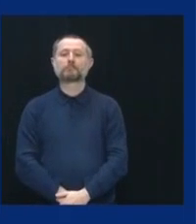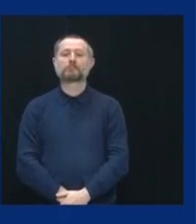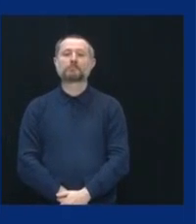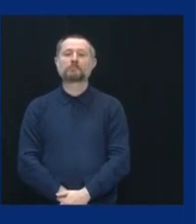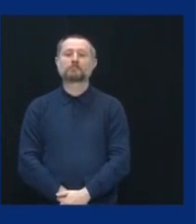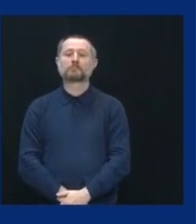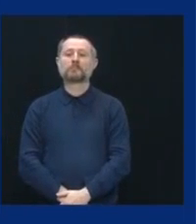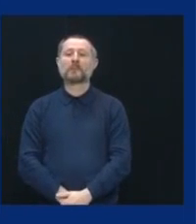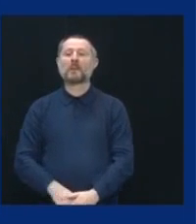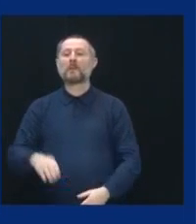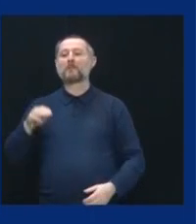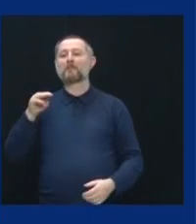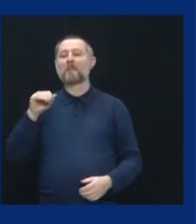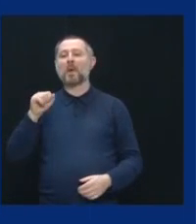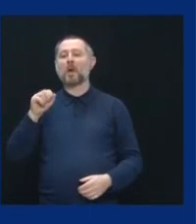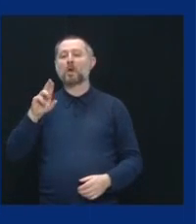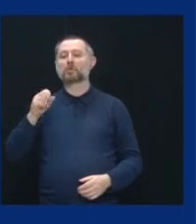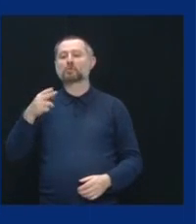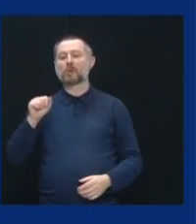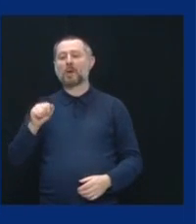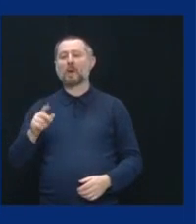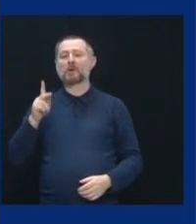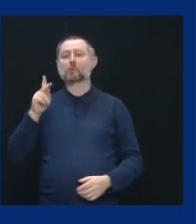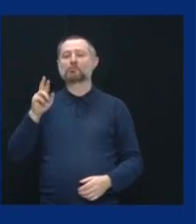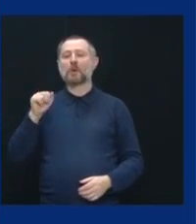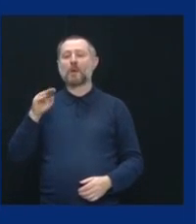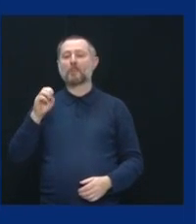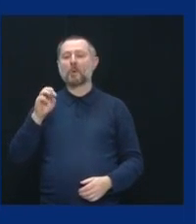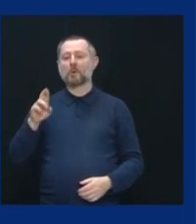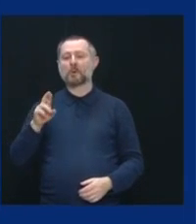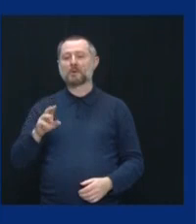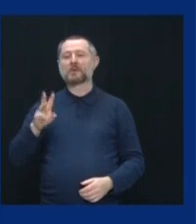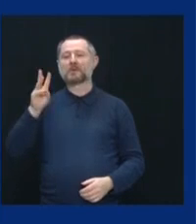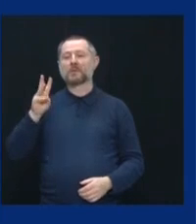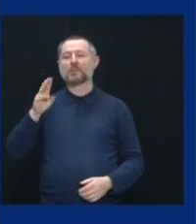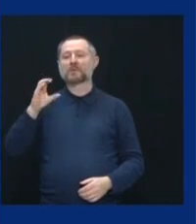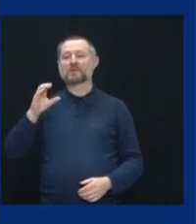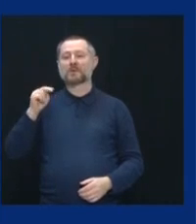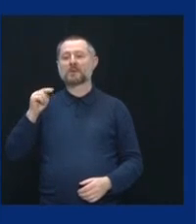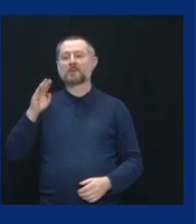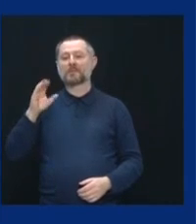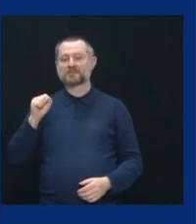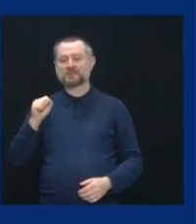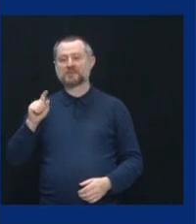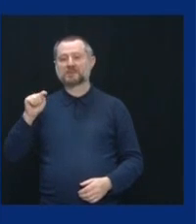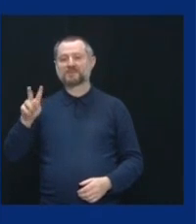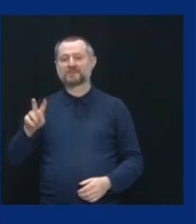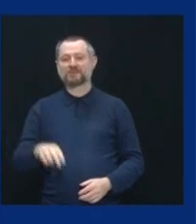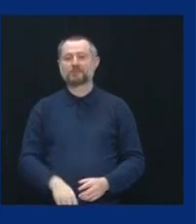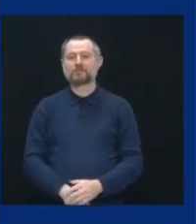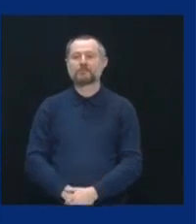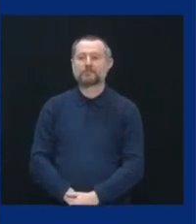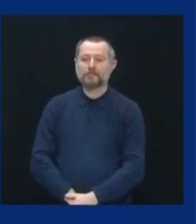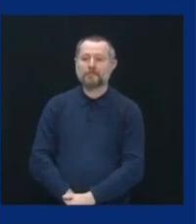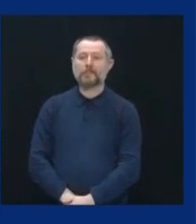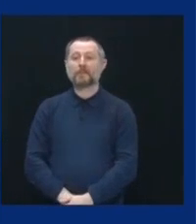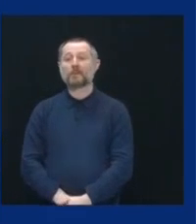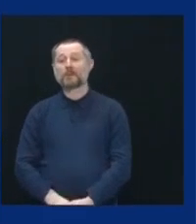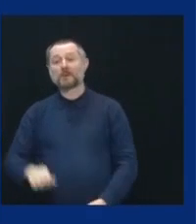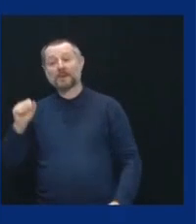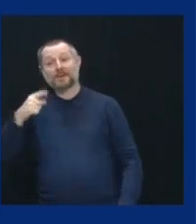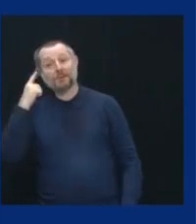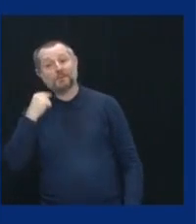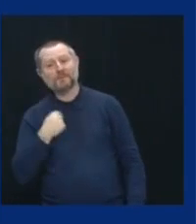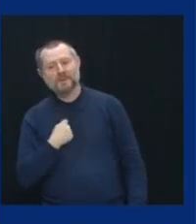Next up, we have Marcia Kramer from WCBS TV. Marcia, your line is now open. Please unmute your microphone. Governor, can you hear me?